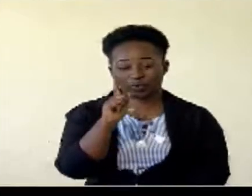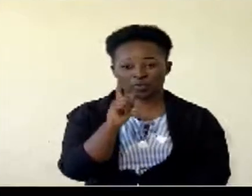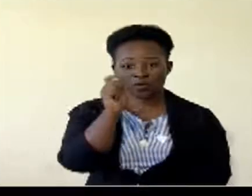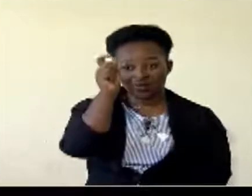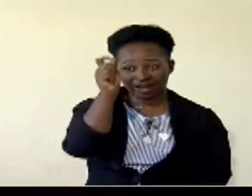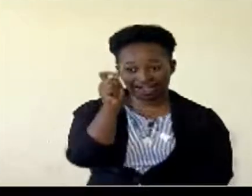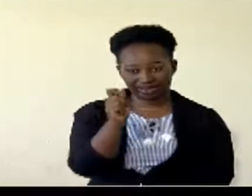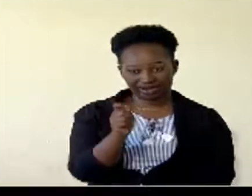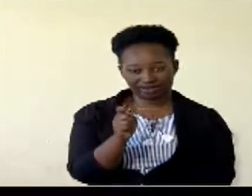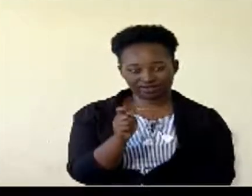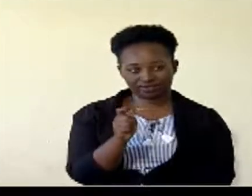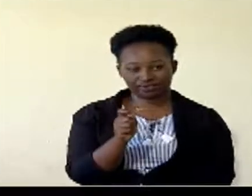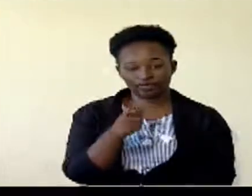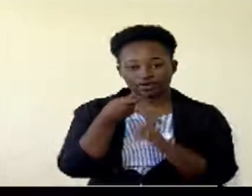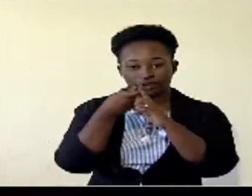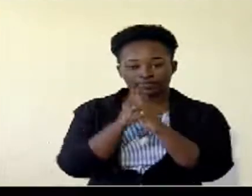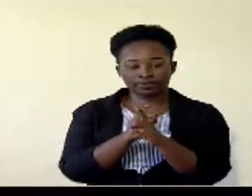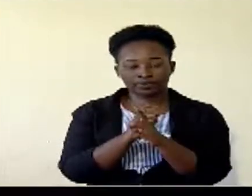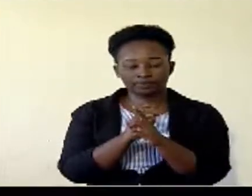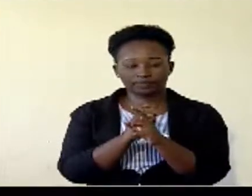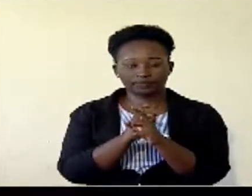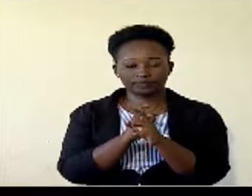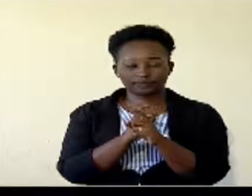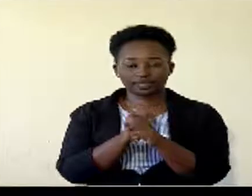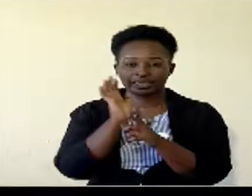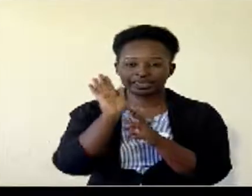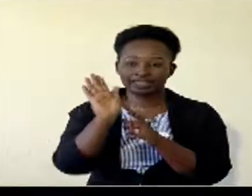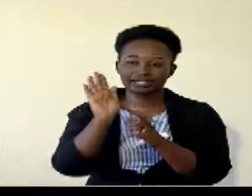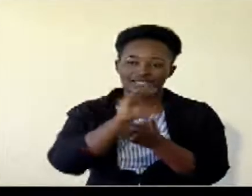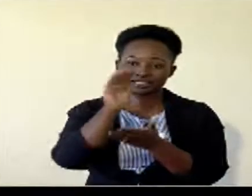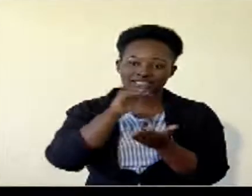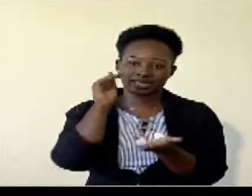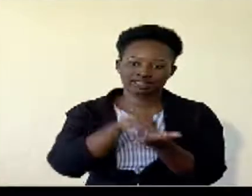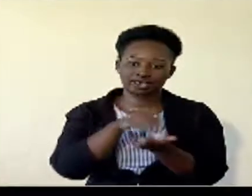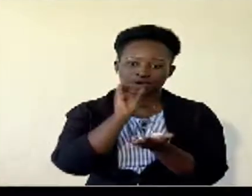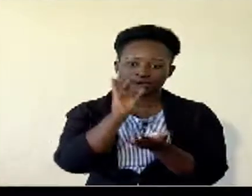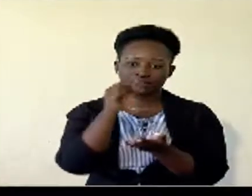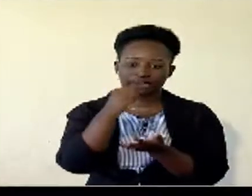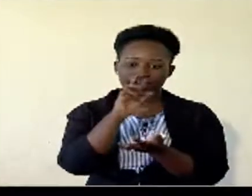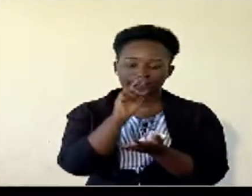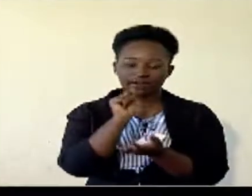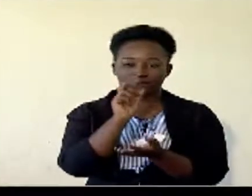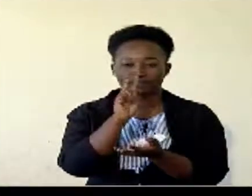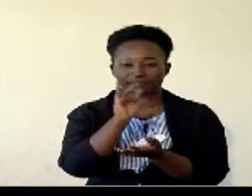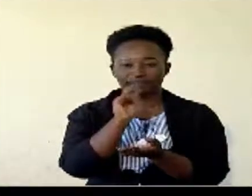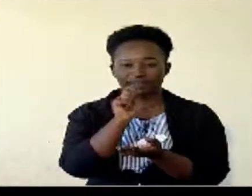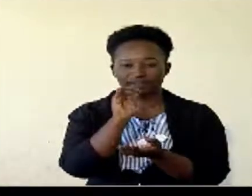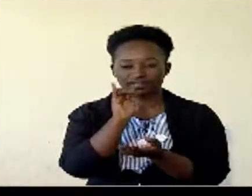line from its center of gravity